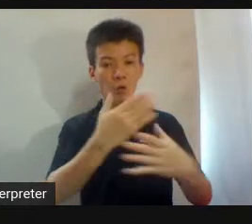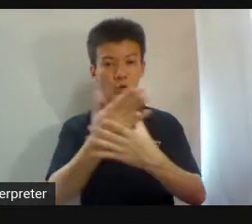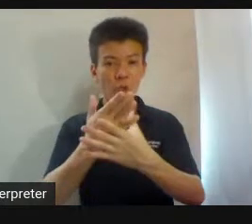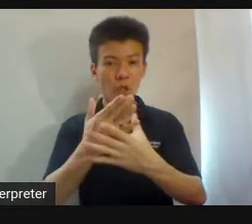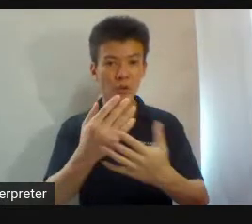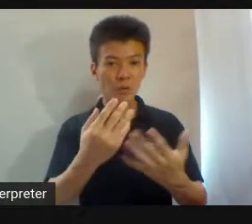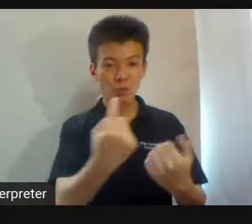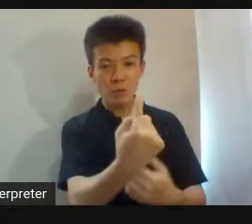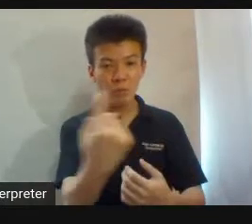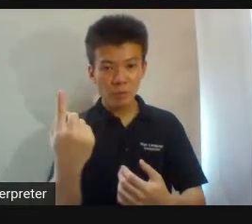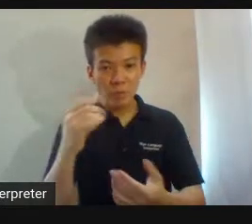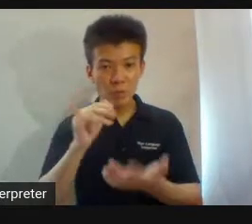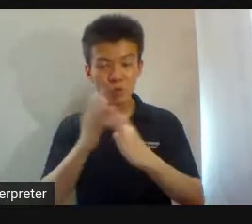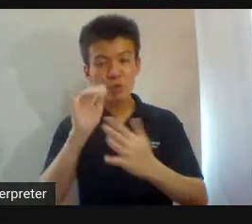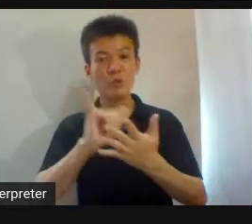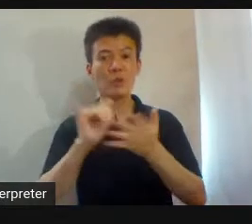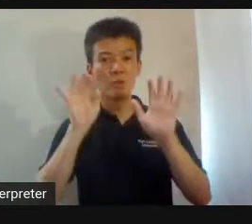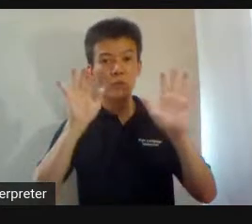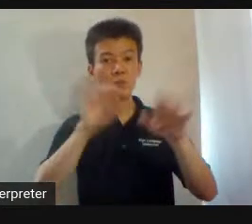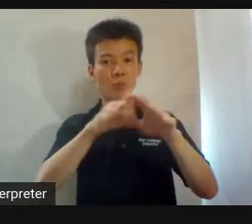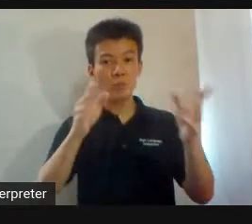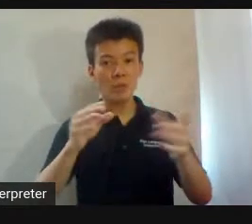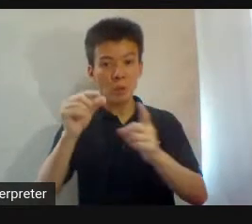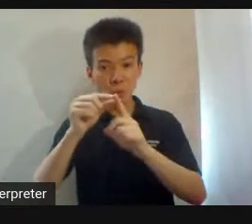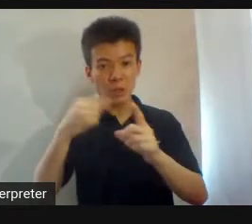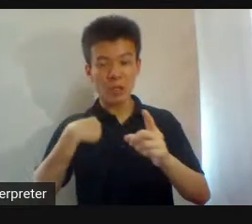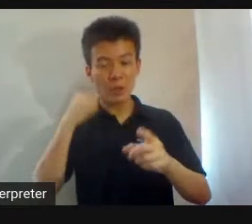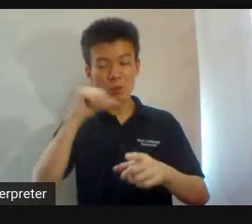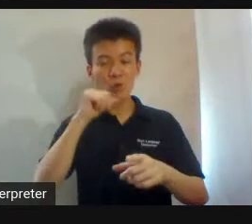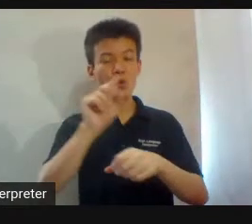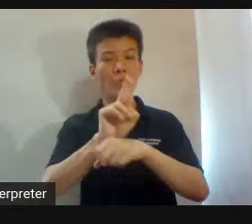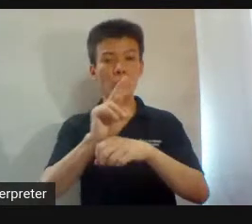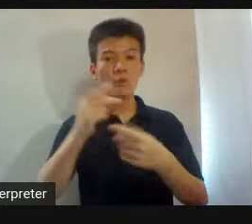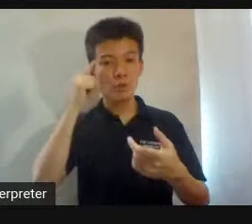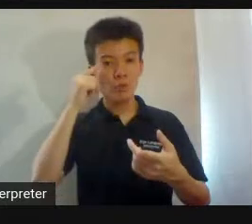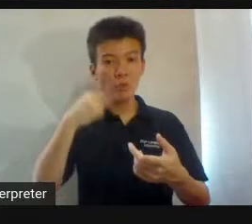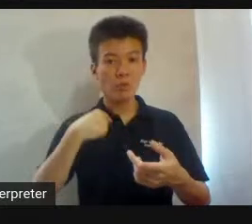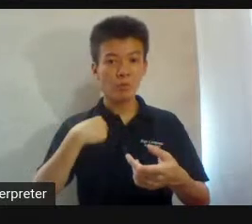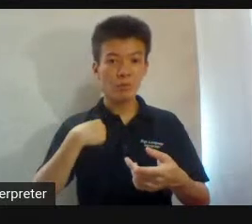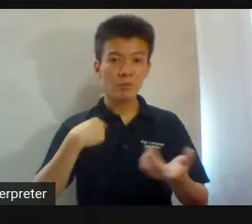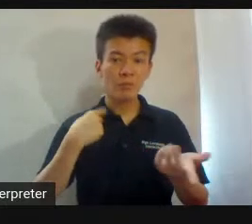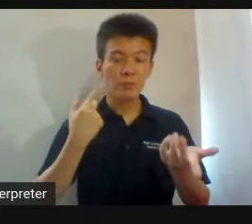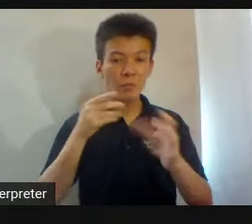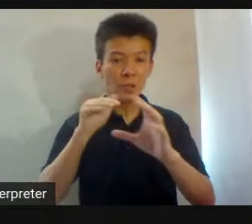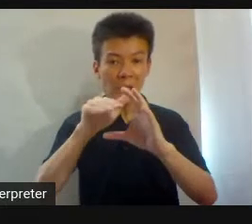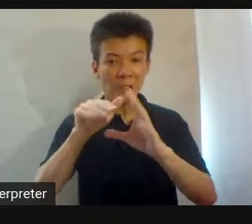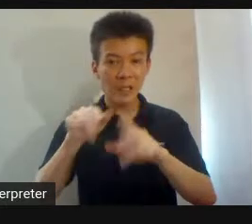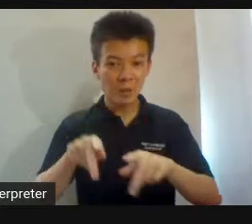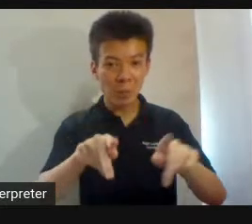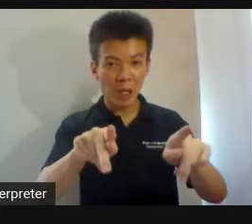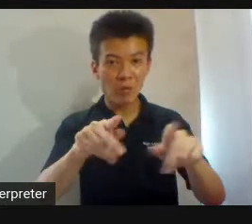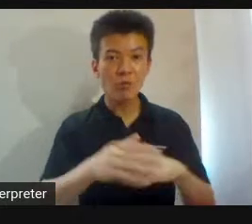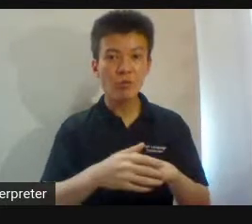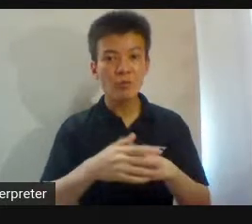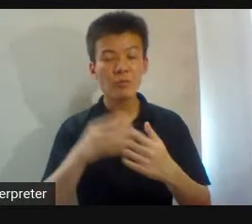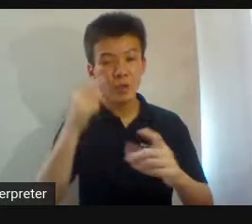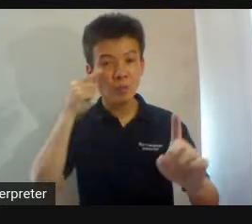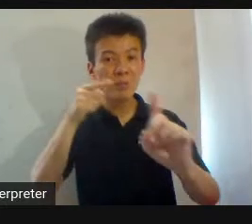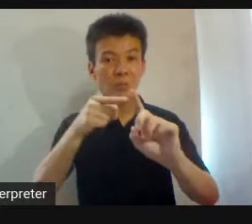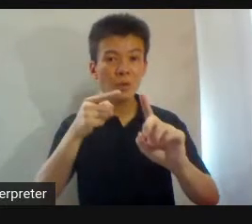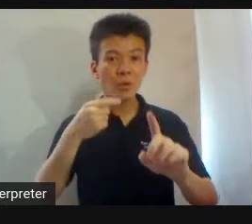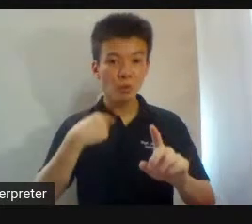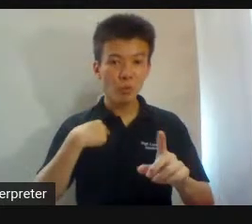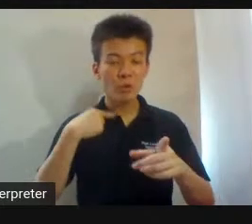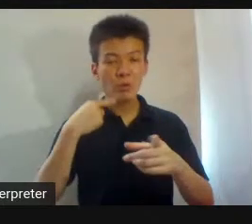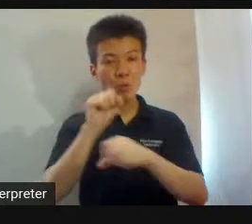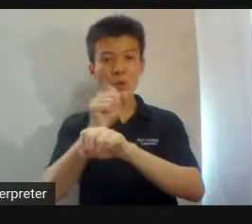everybody to this wonderful platform of, there are the words that I won't use from an Access Path perspective, because we